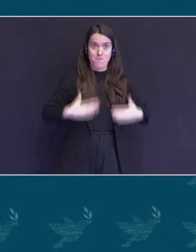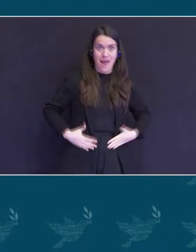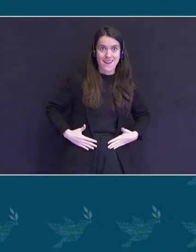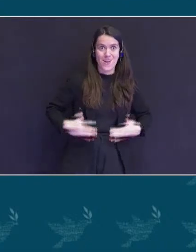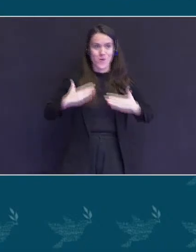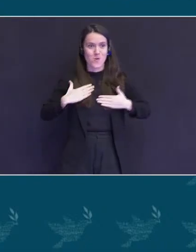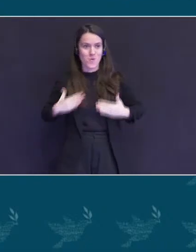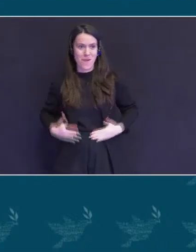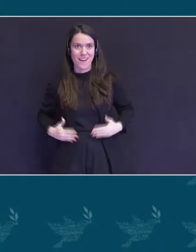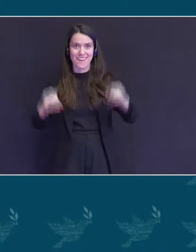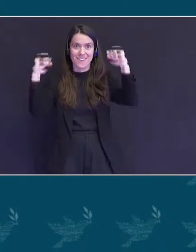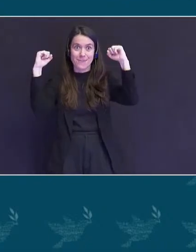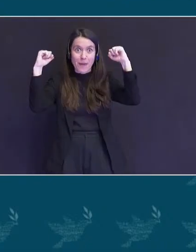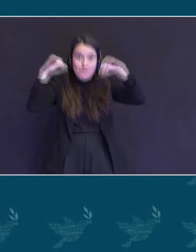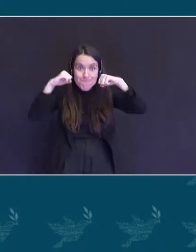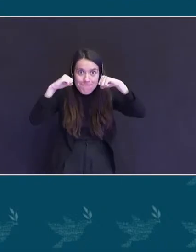example,